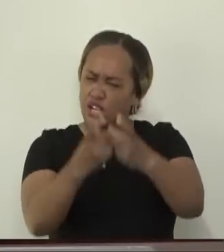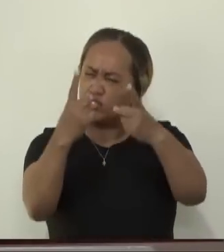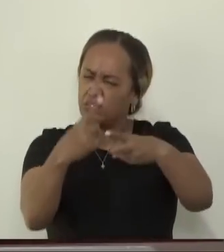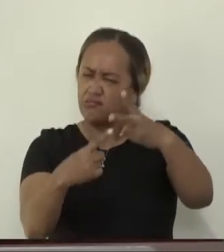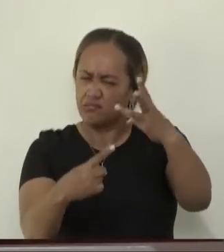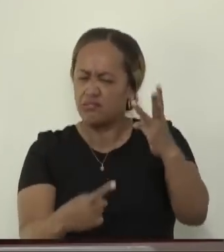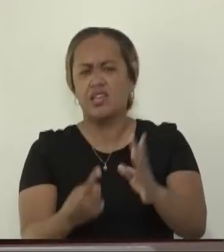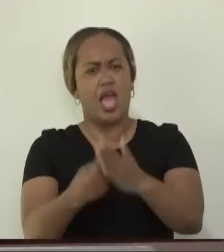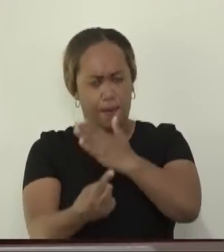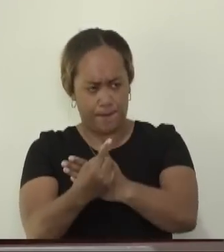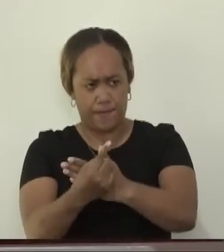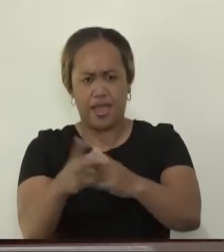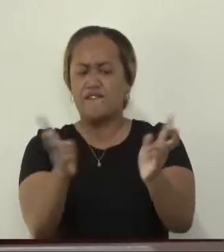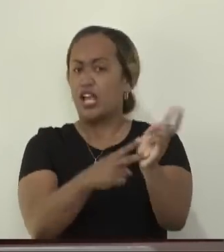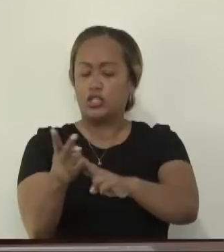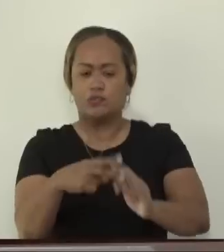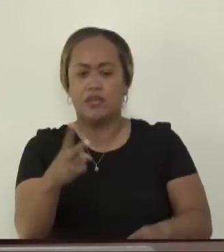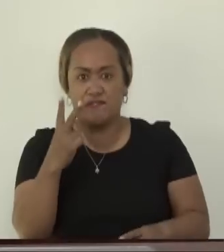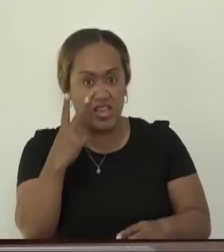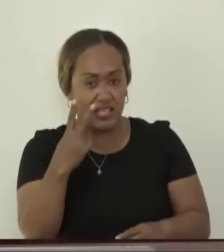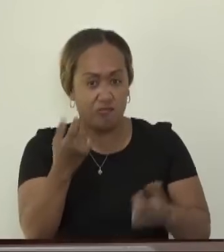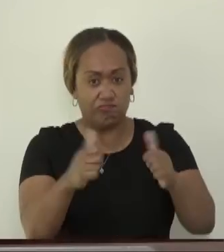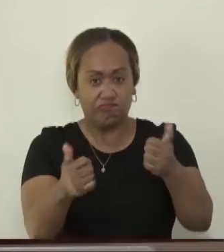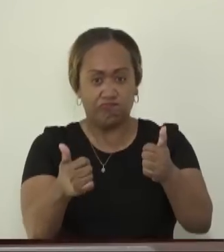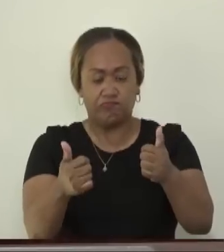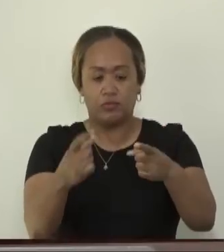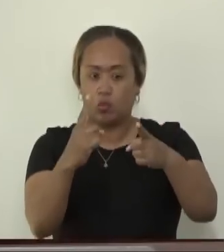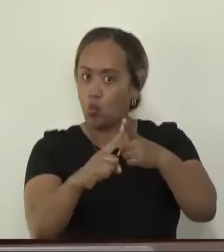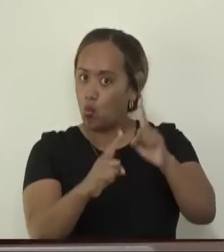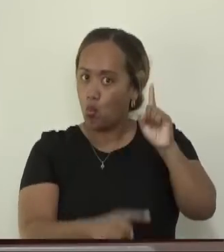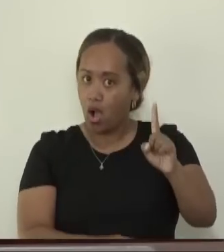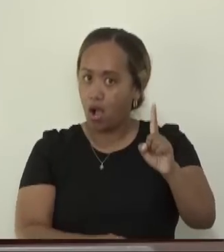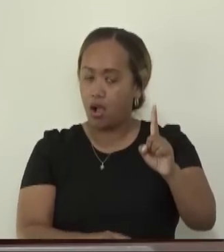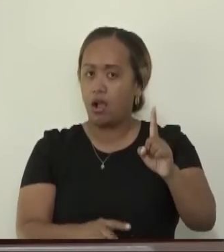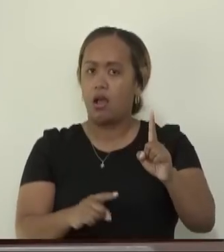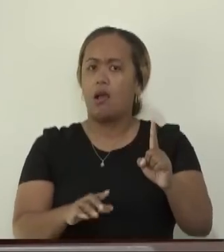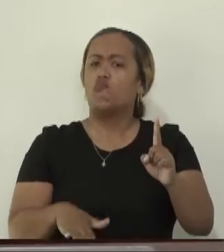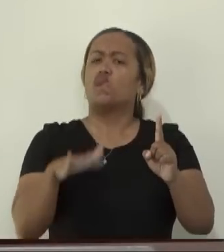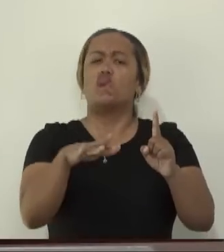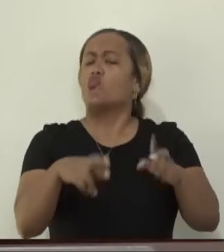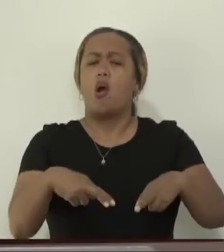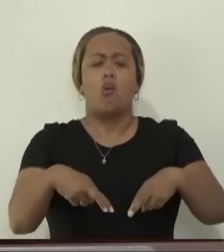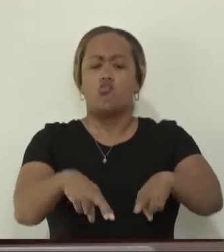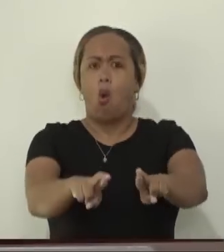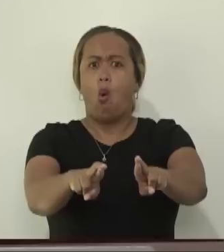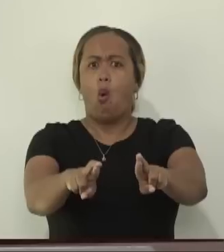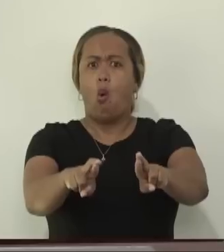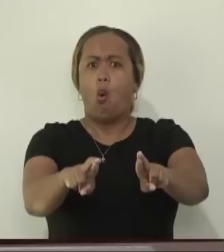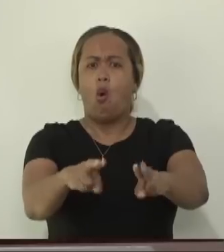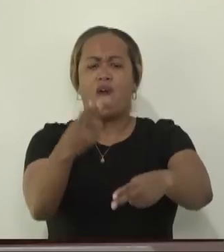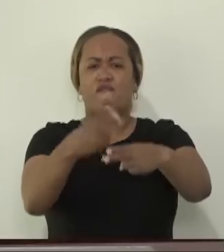raised by the people in the villages that I visited. One, poor road conditions, in particular